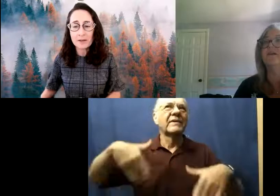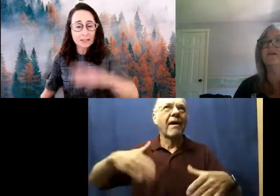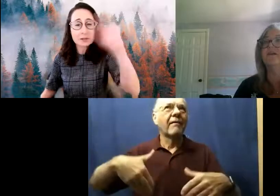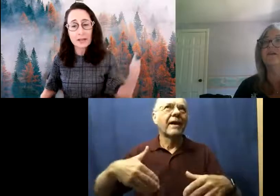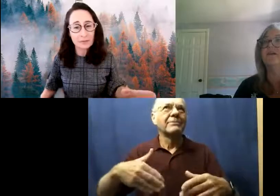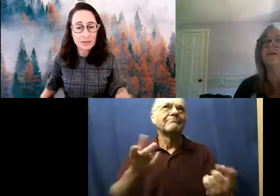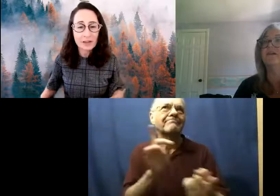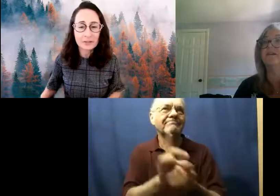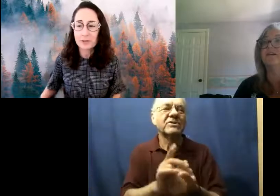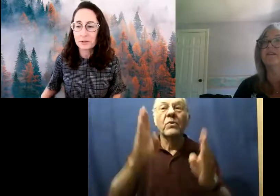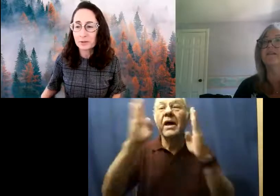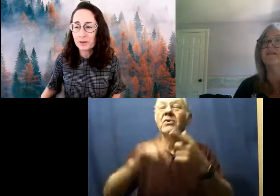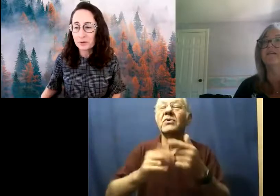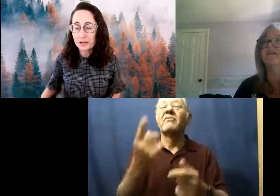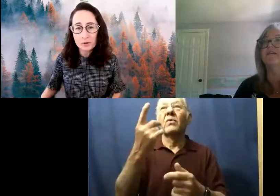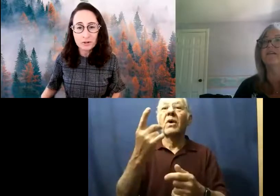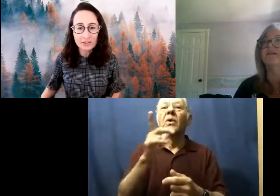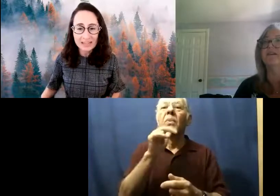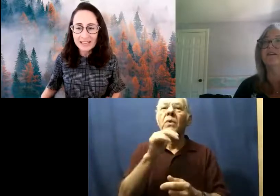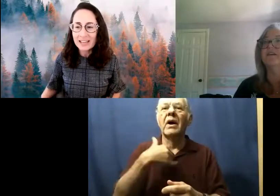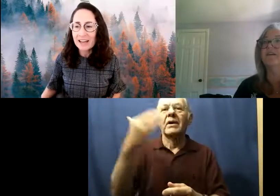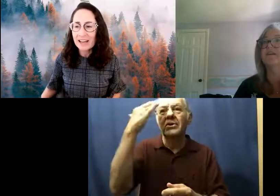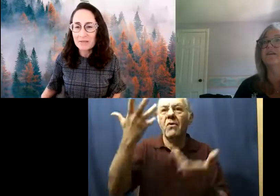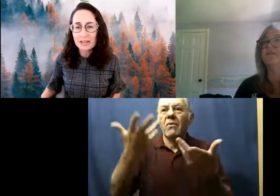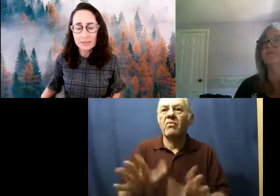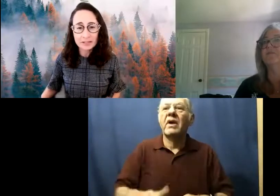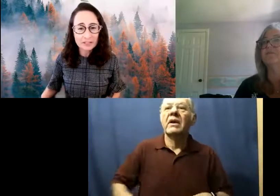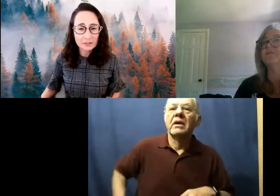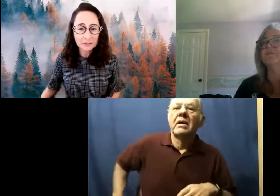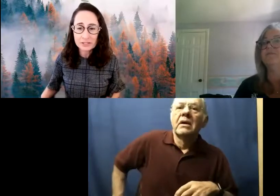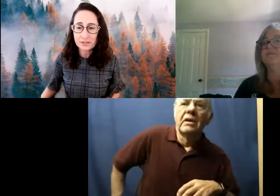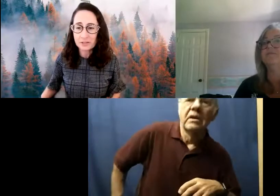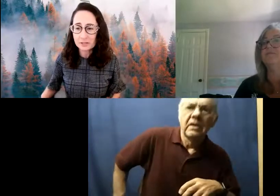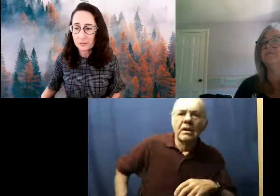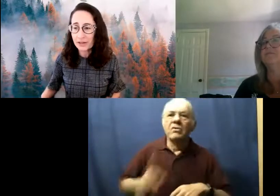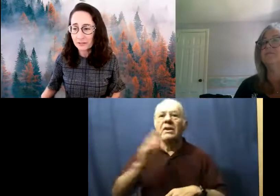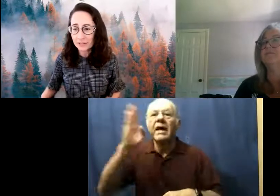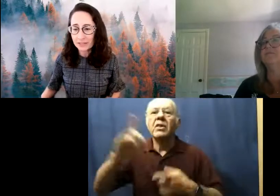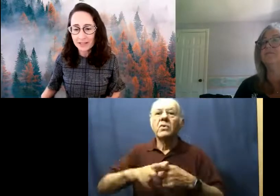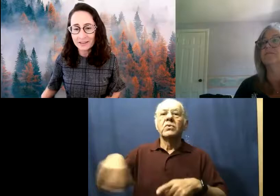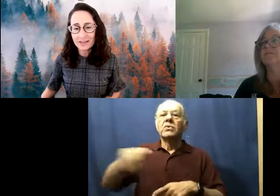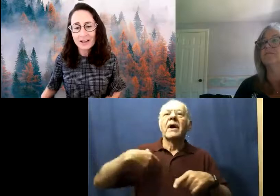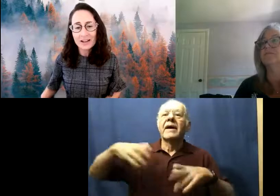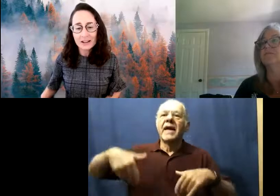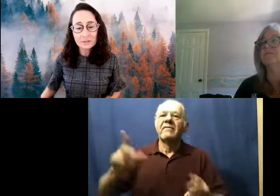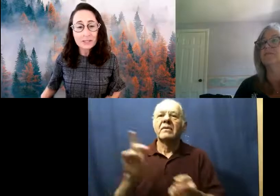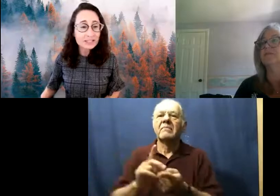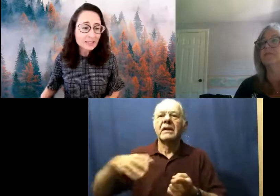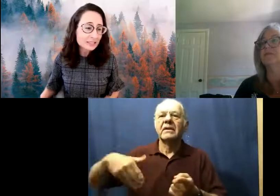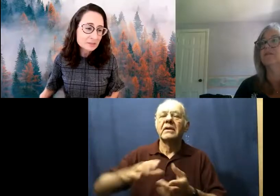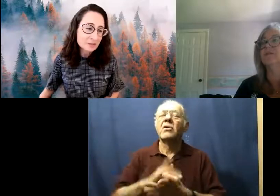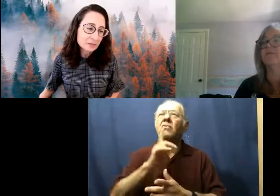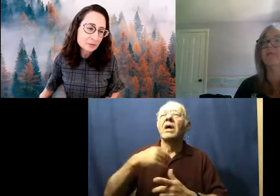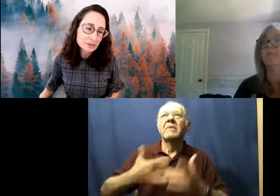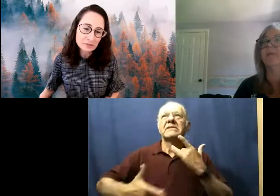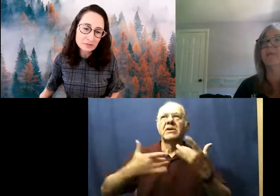So hello to everybody out there who I know already, and a big hello to those of you I haven't met yet. I'm really